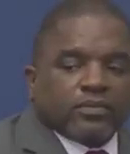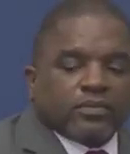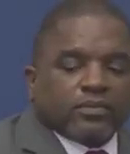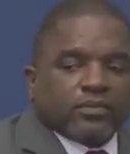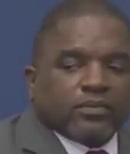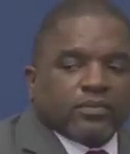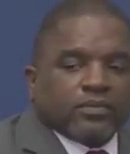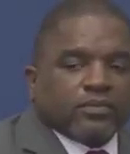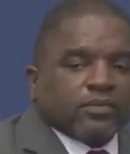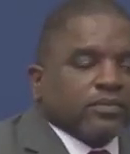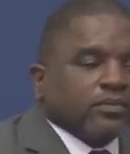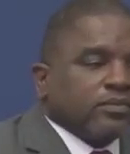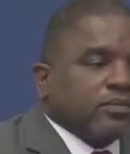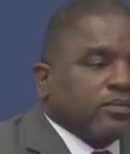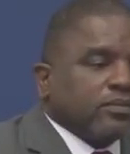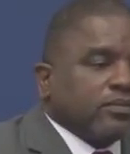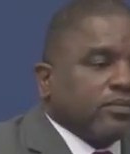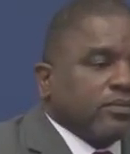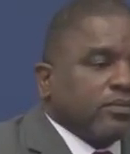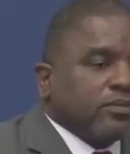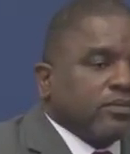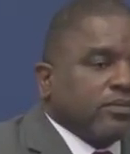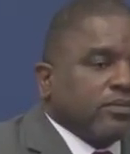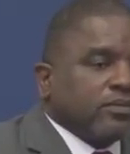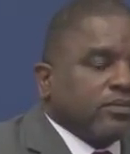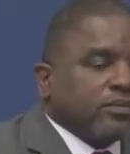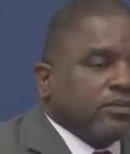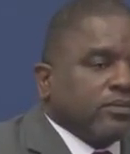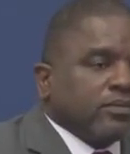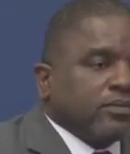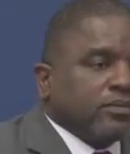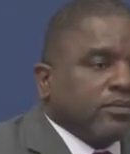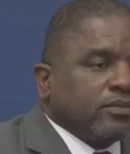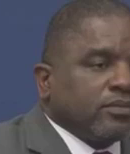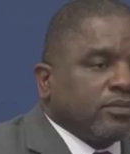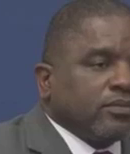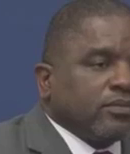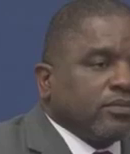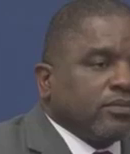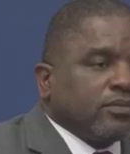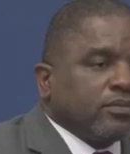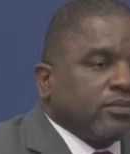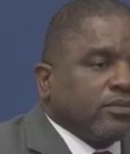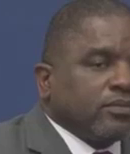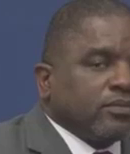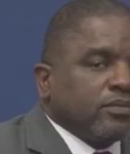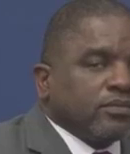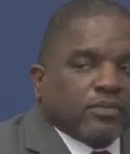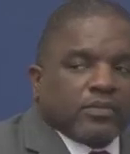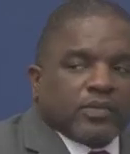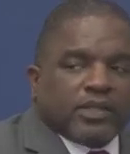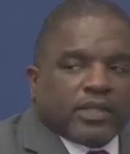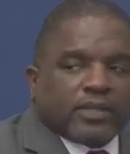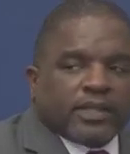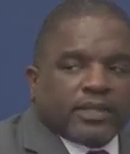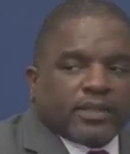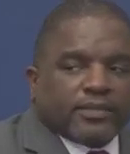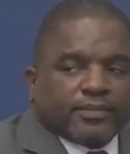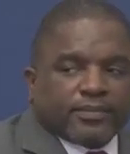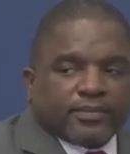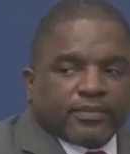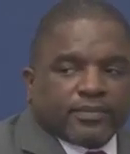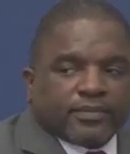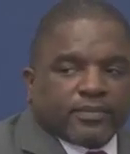by the divisions, and the Secretary with responsibilities for agriculture